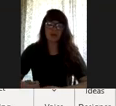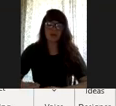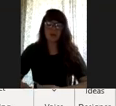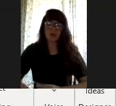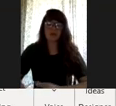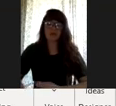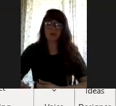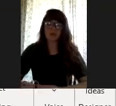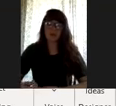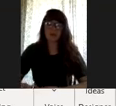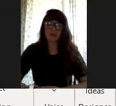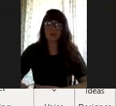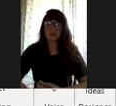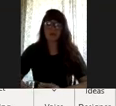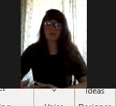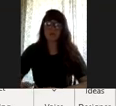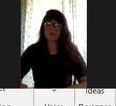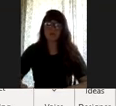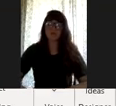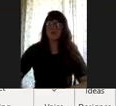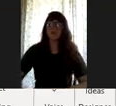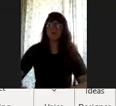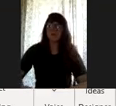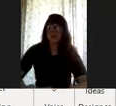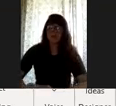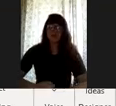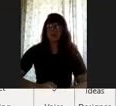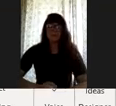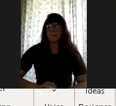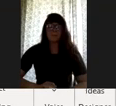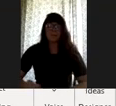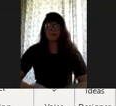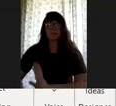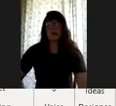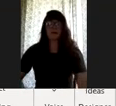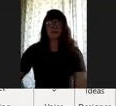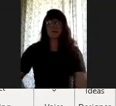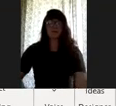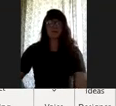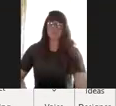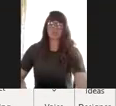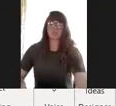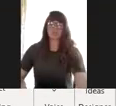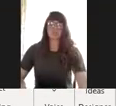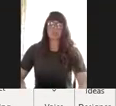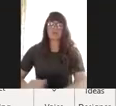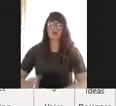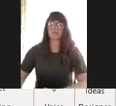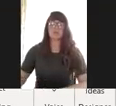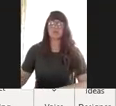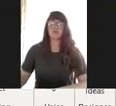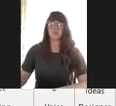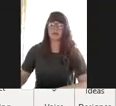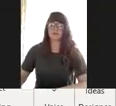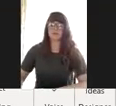out within our hearts through the Holy Spirit who was given to us. So, let's back up to the very first section. So, and hope does